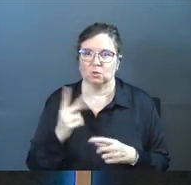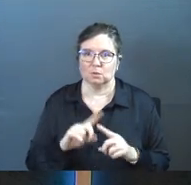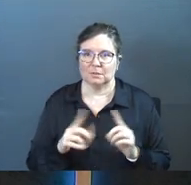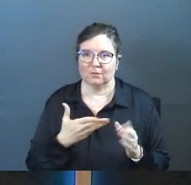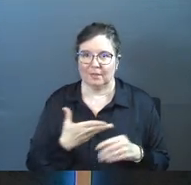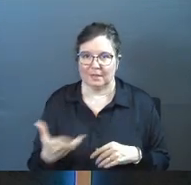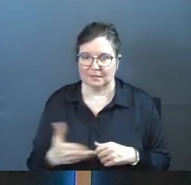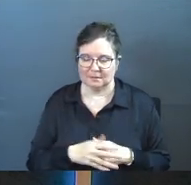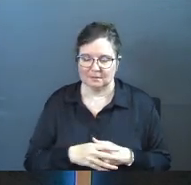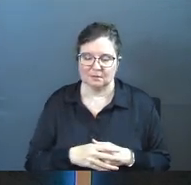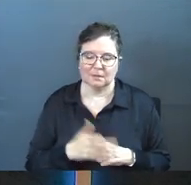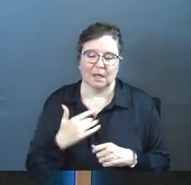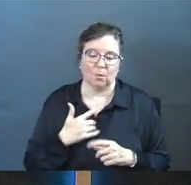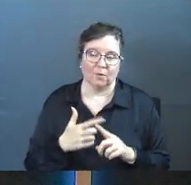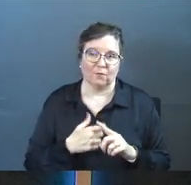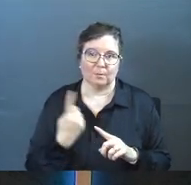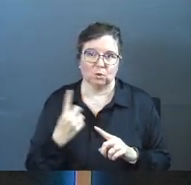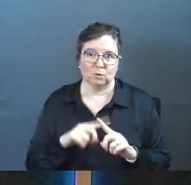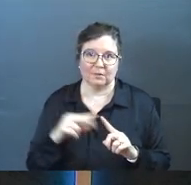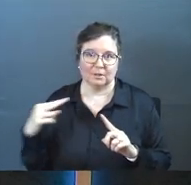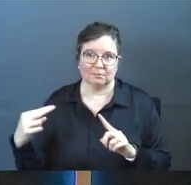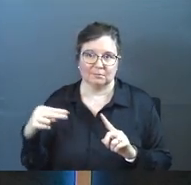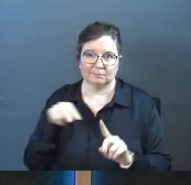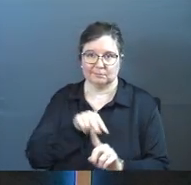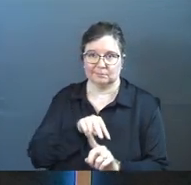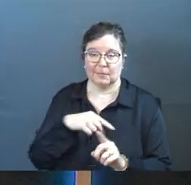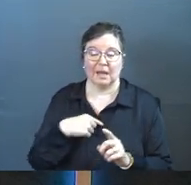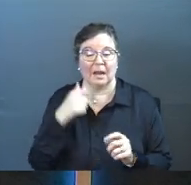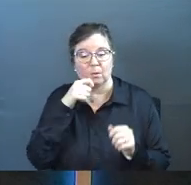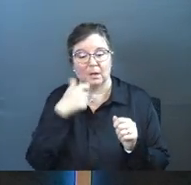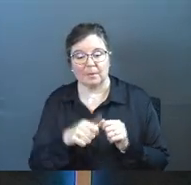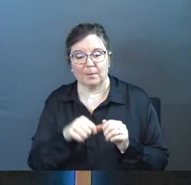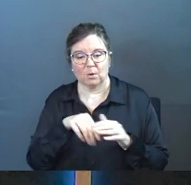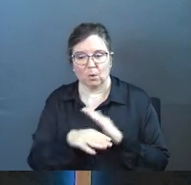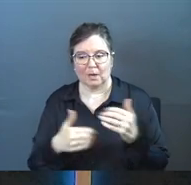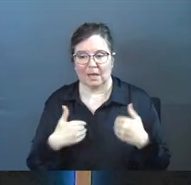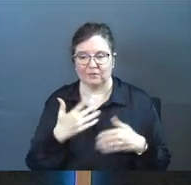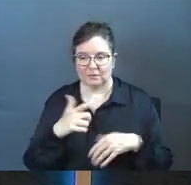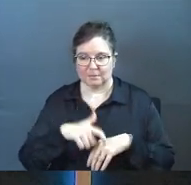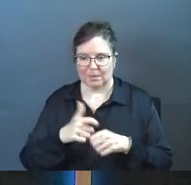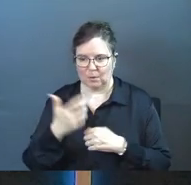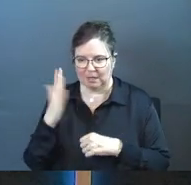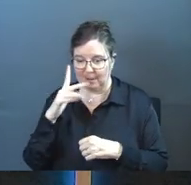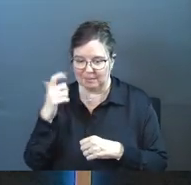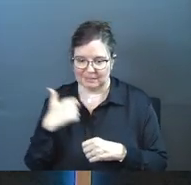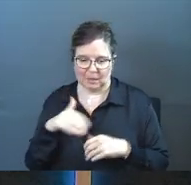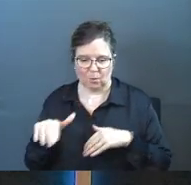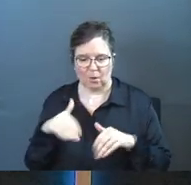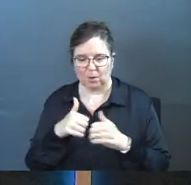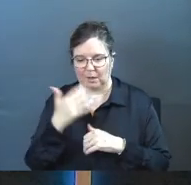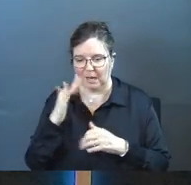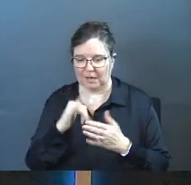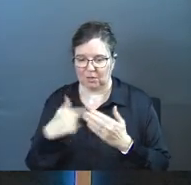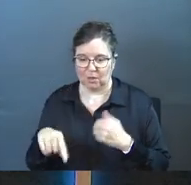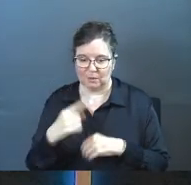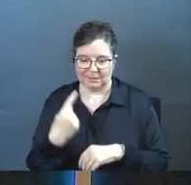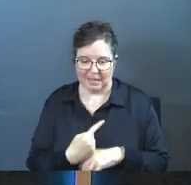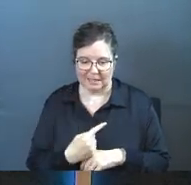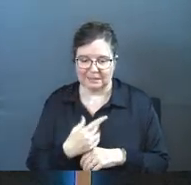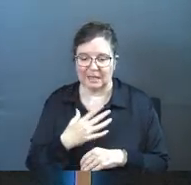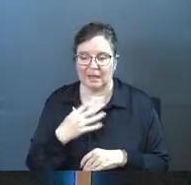different things, and we're coming from two different directions. And I remember going and having some time with God, because I was walking with God in those